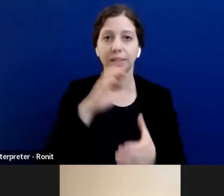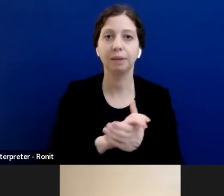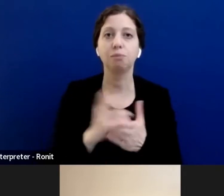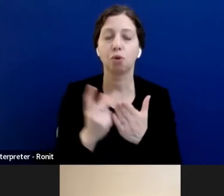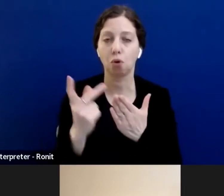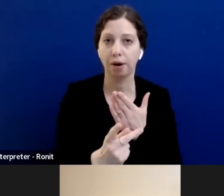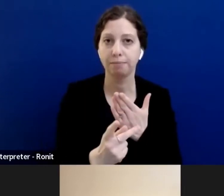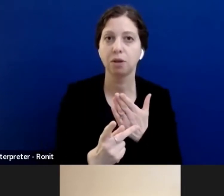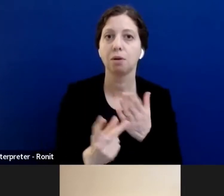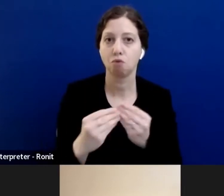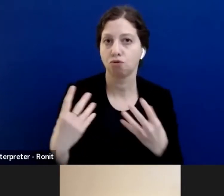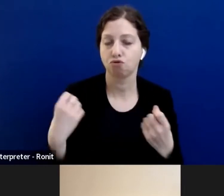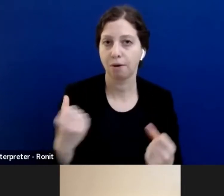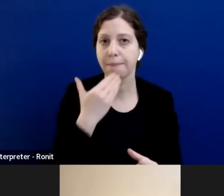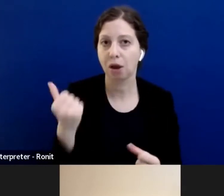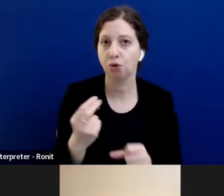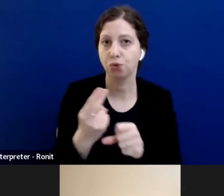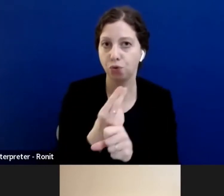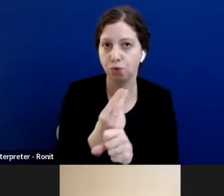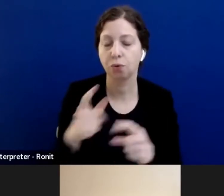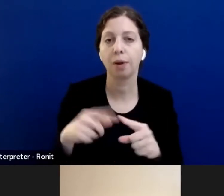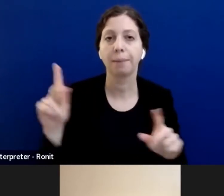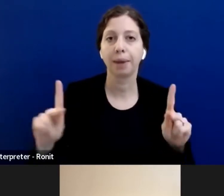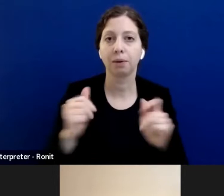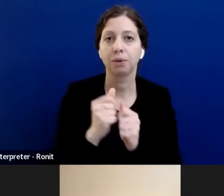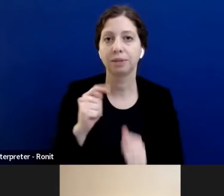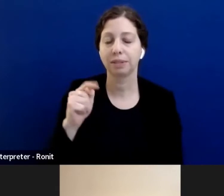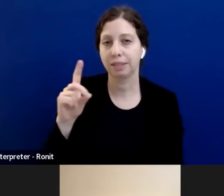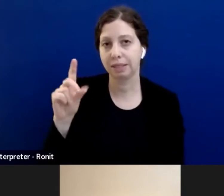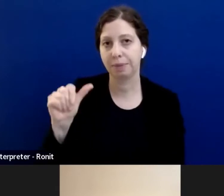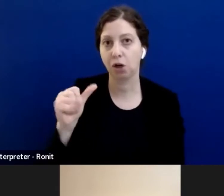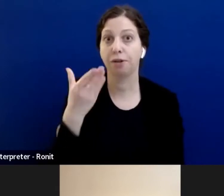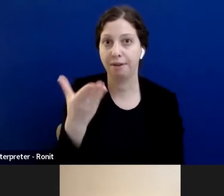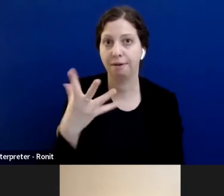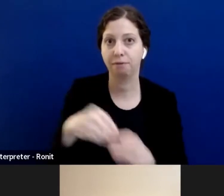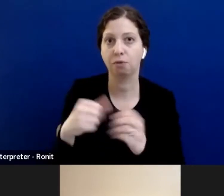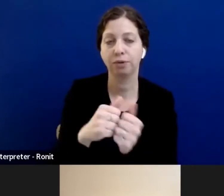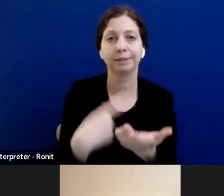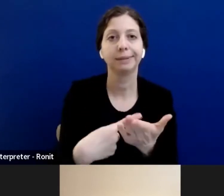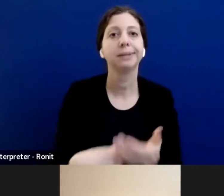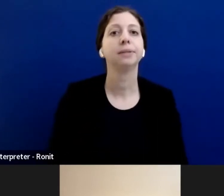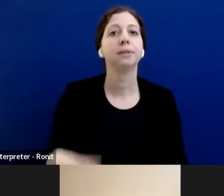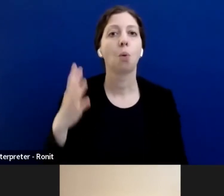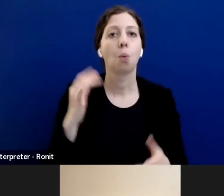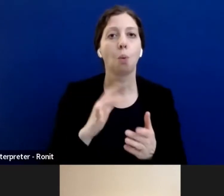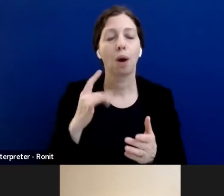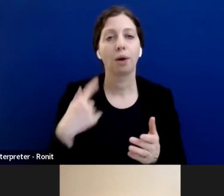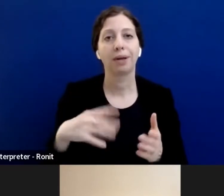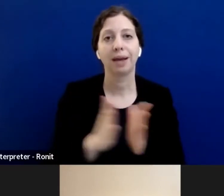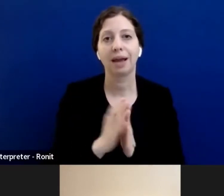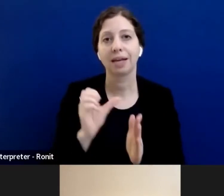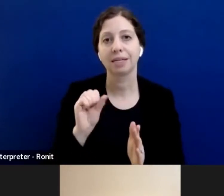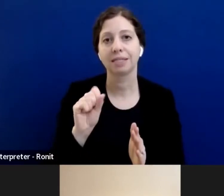are stronger and better utilized when people with disabilities are at the table. And that's why we ask state TBI